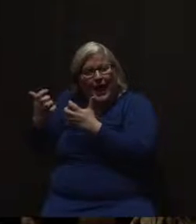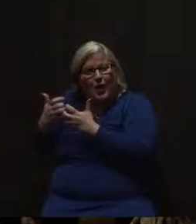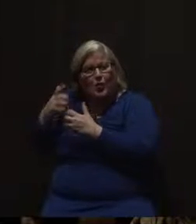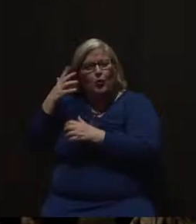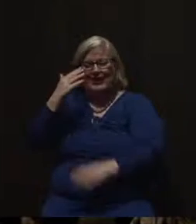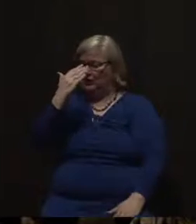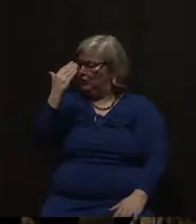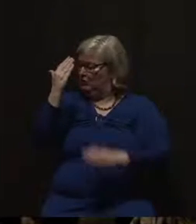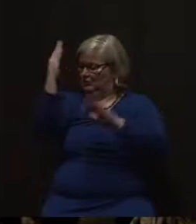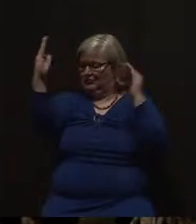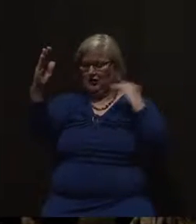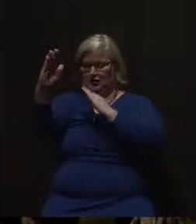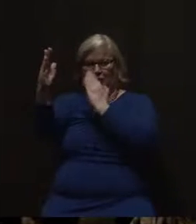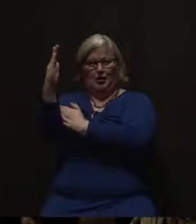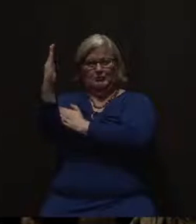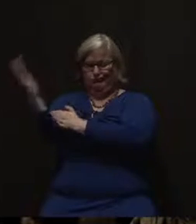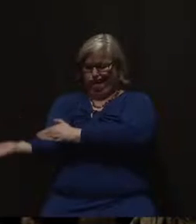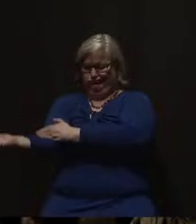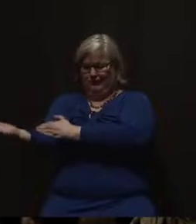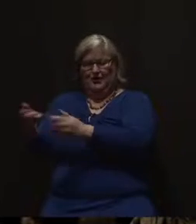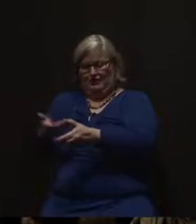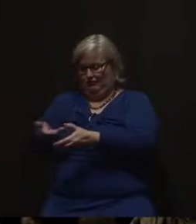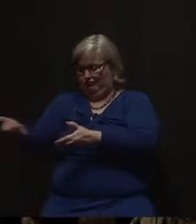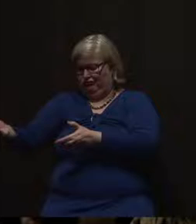down and cut it into planks.